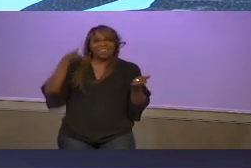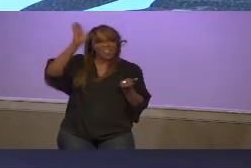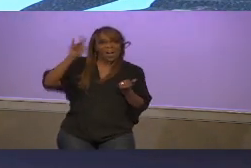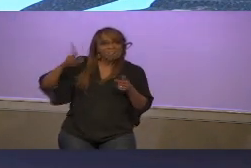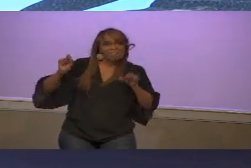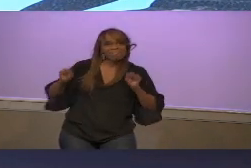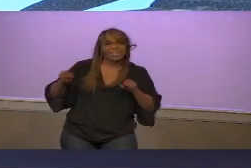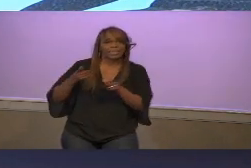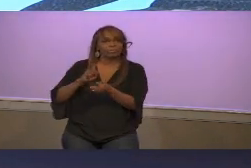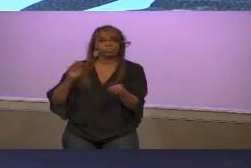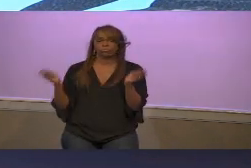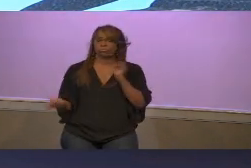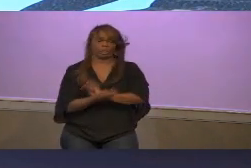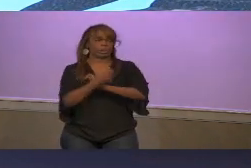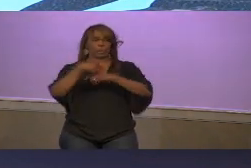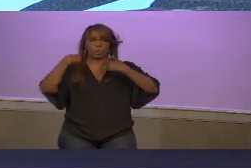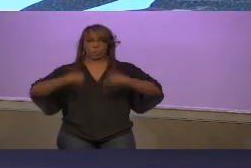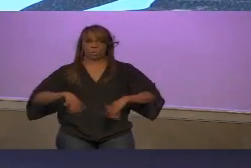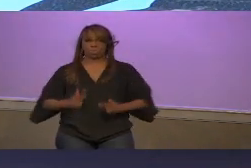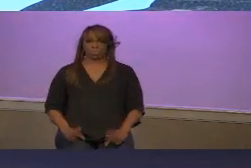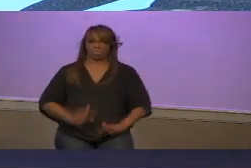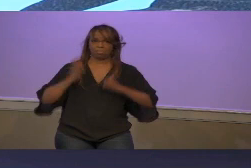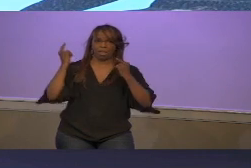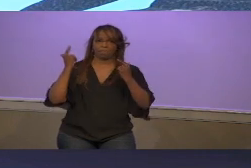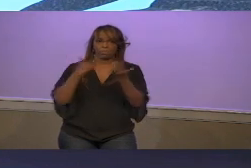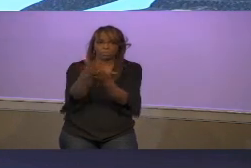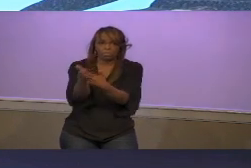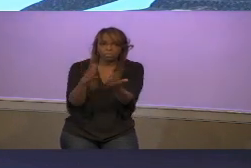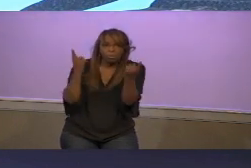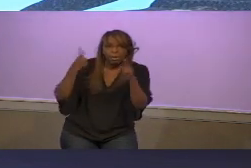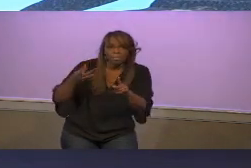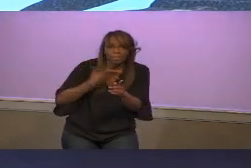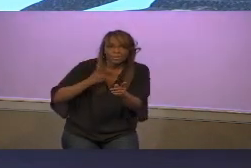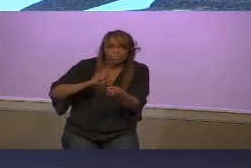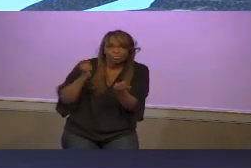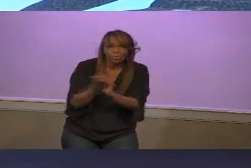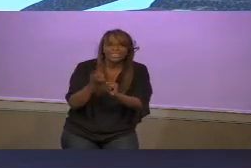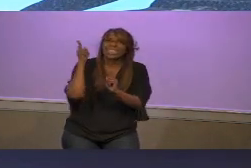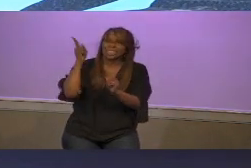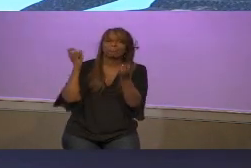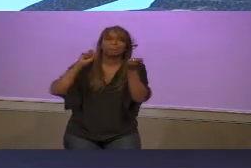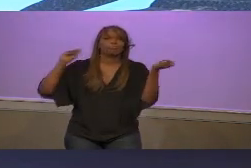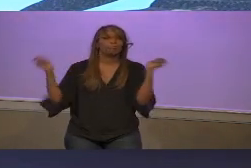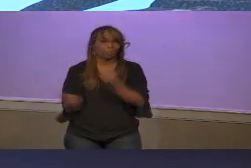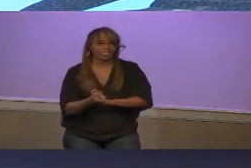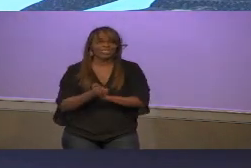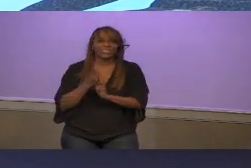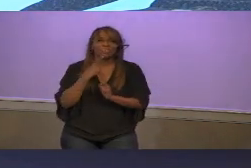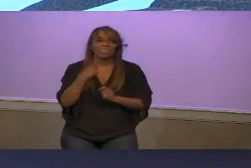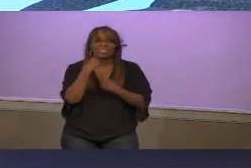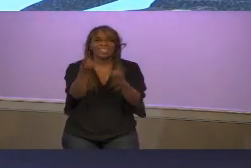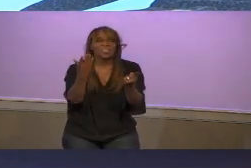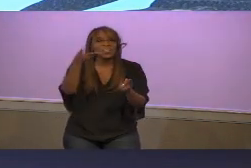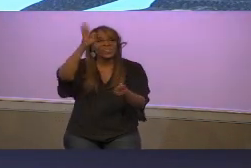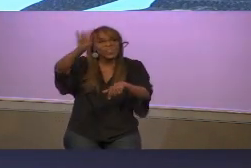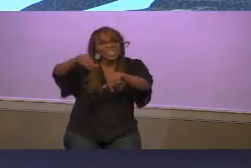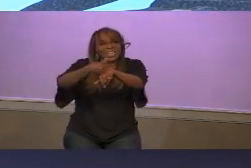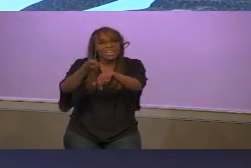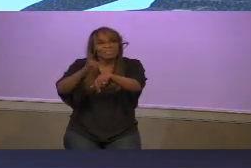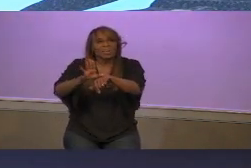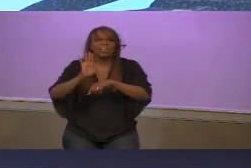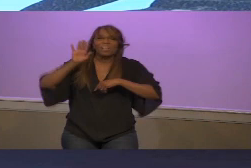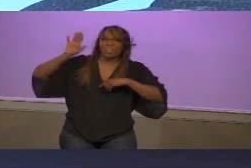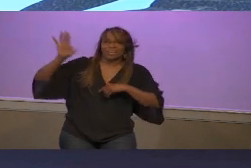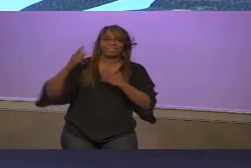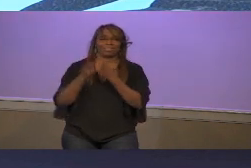ability to change my entire life situation. And I stop by to tell you this morning, Galilee, that that's the kind of Savior